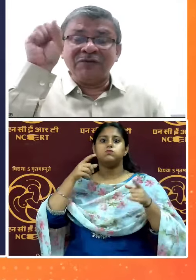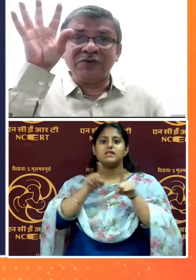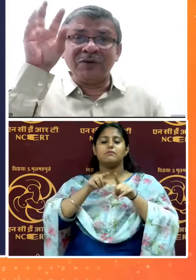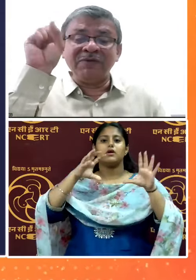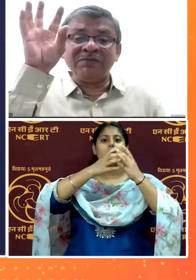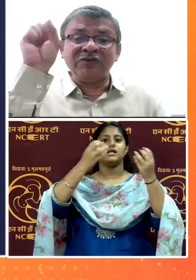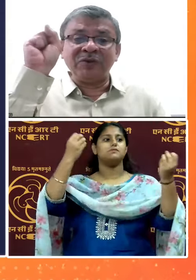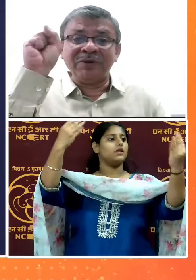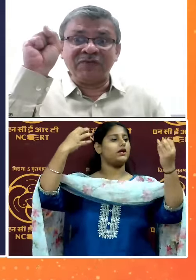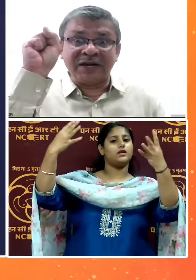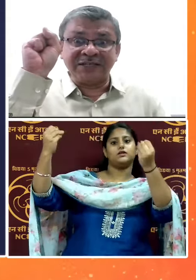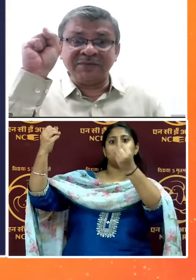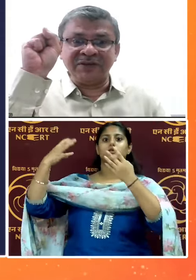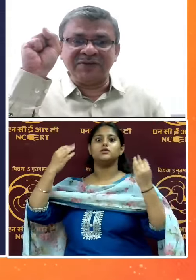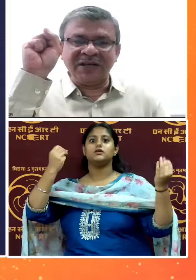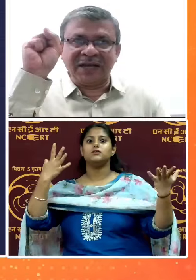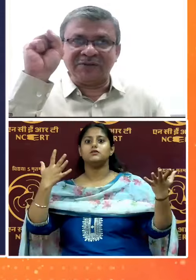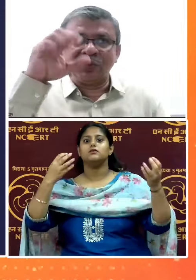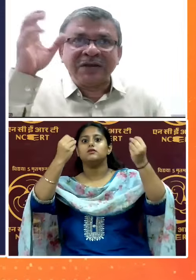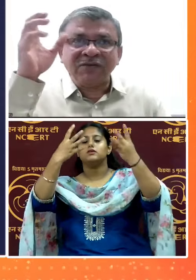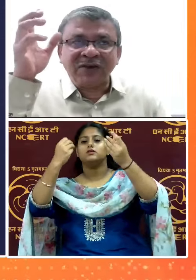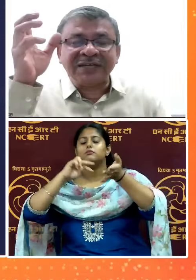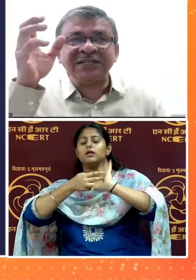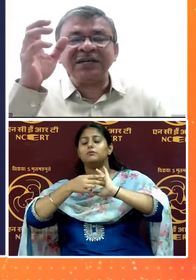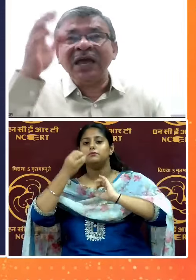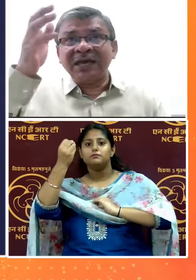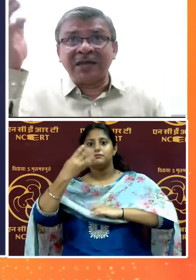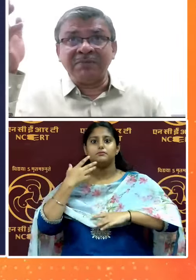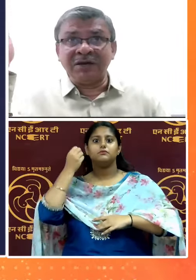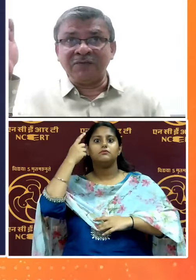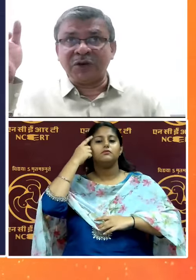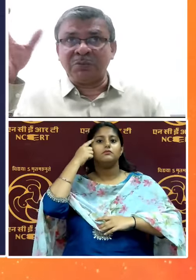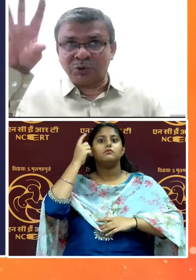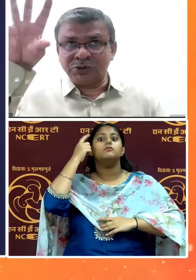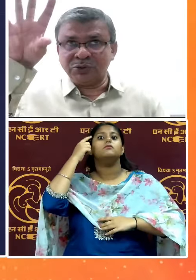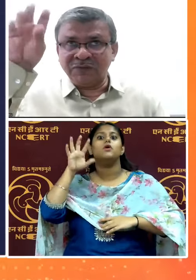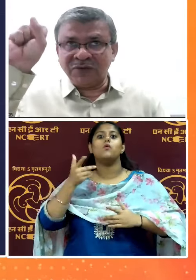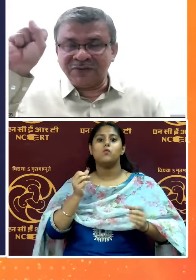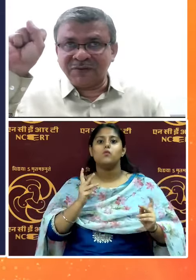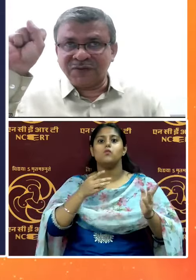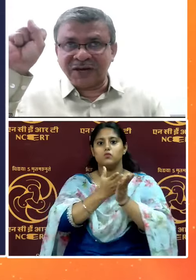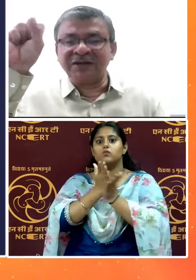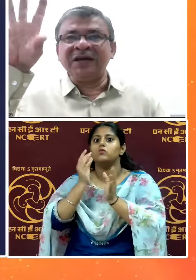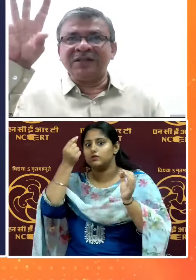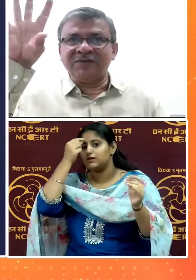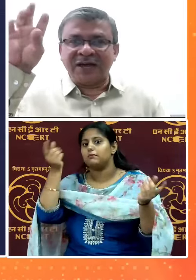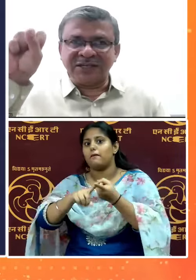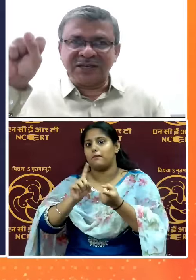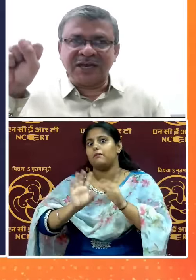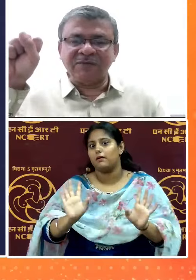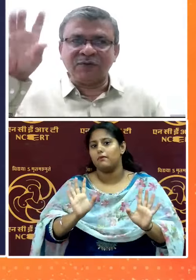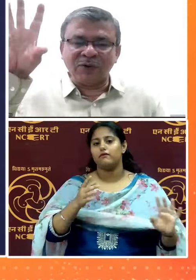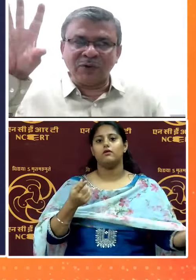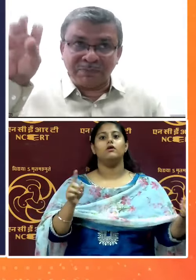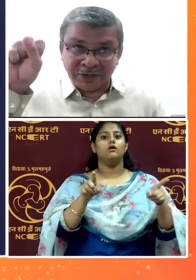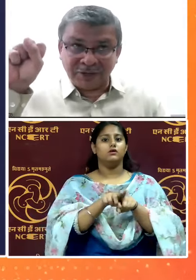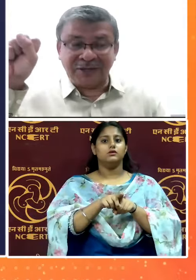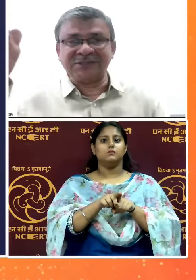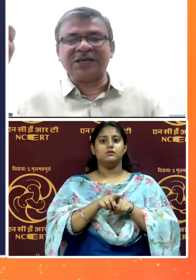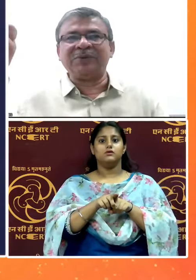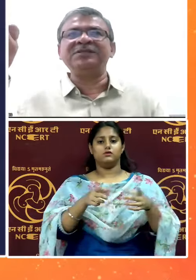Yes. Which will be flashing, which indicates. So that flashing can be in different modes. So if it is a fire, the flashing can follow